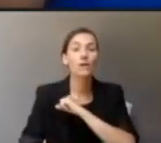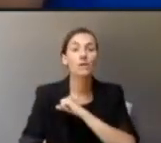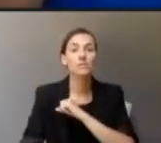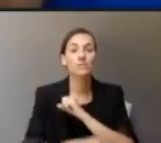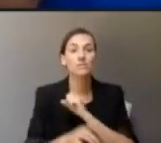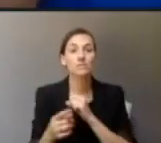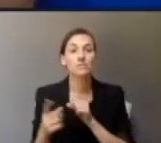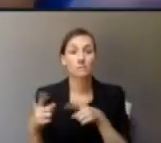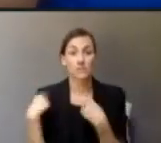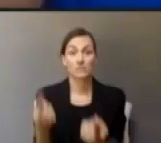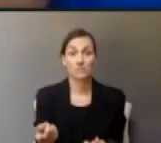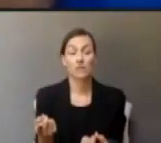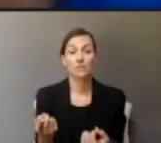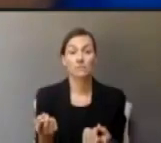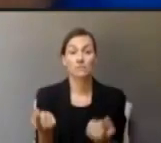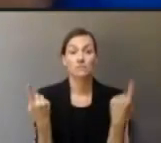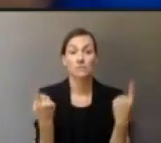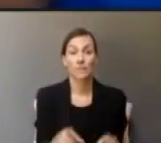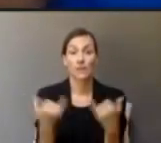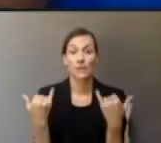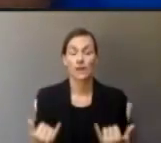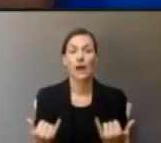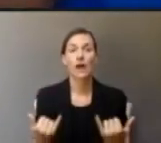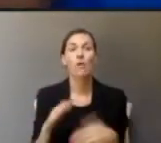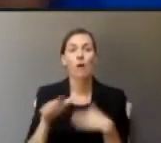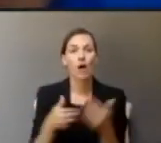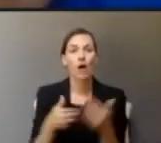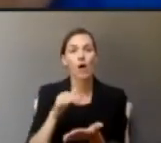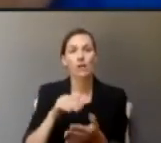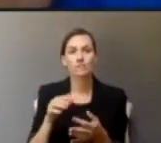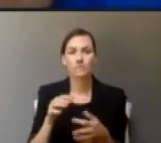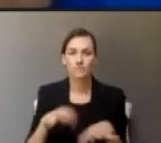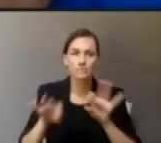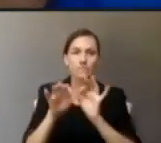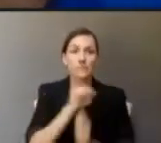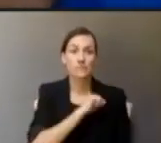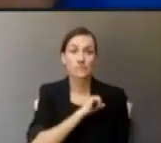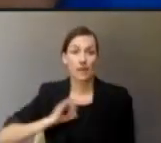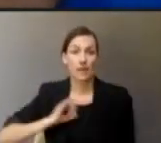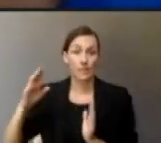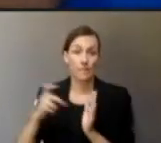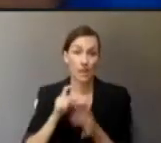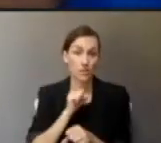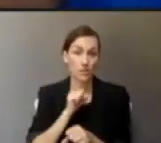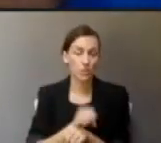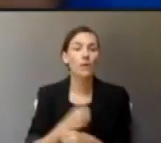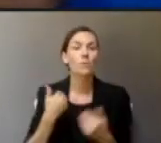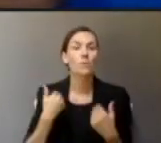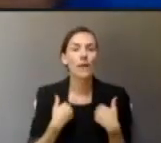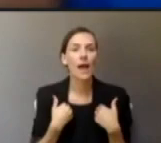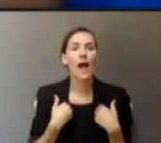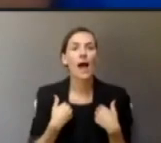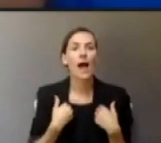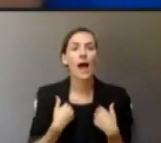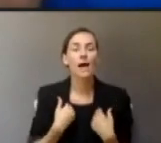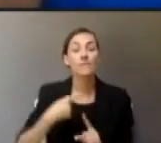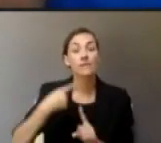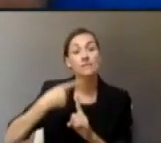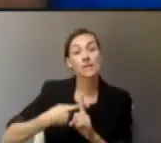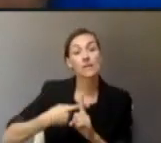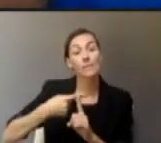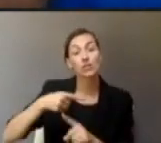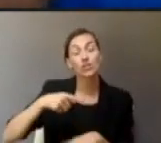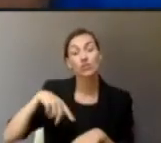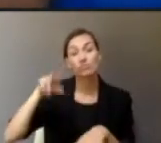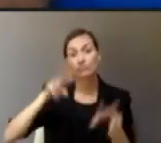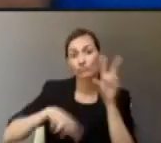been instituted now as all of our central staff have come back to work, is we have temperature checkers installed in many of our